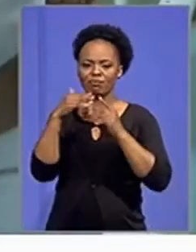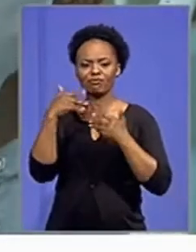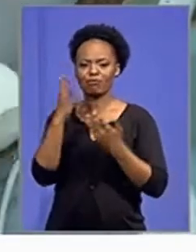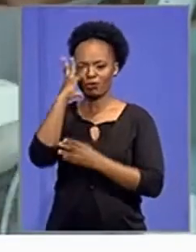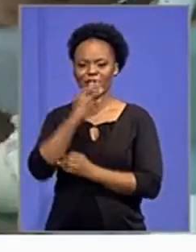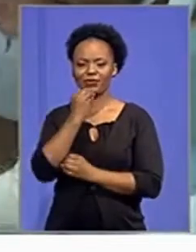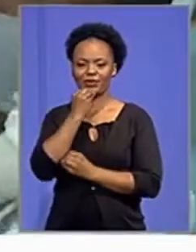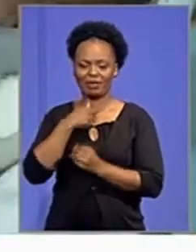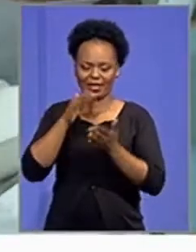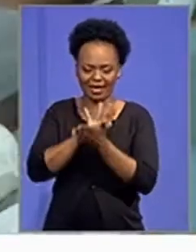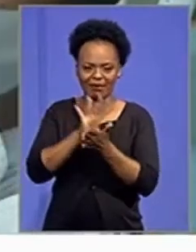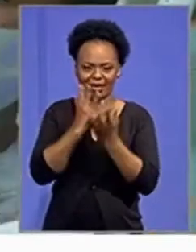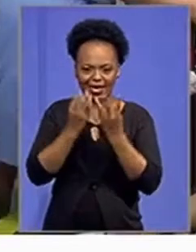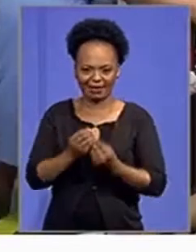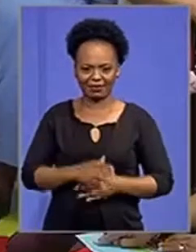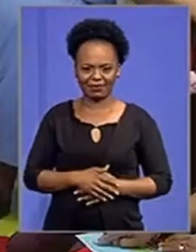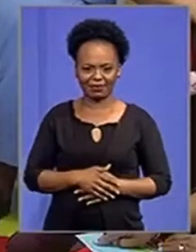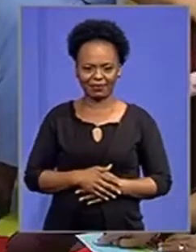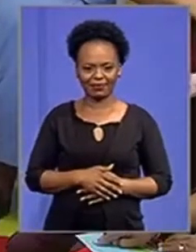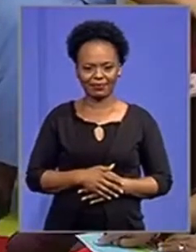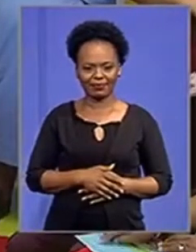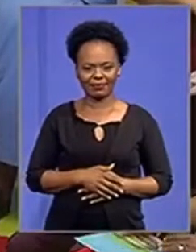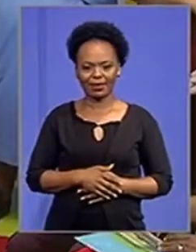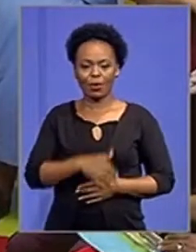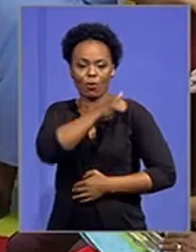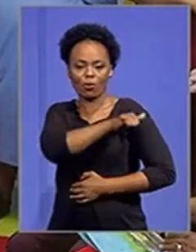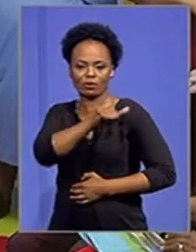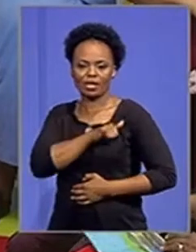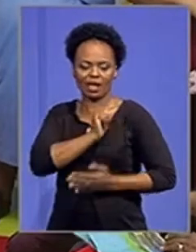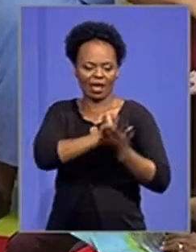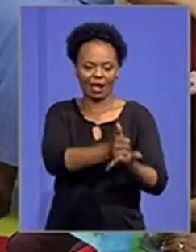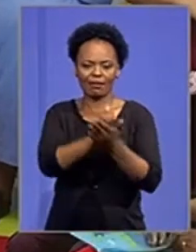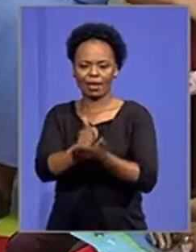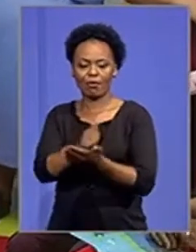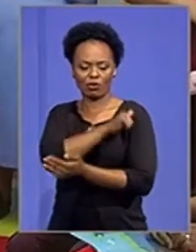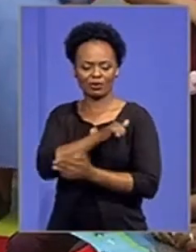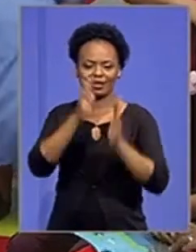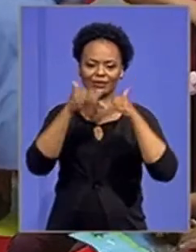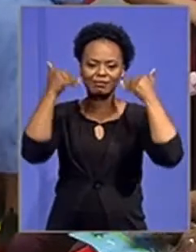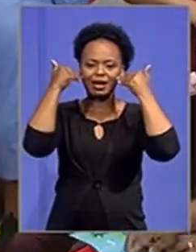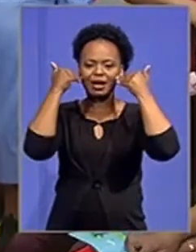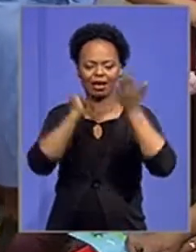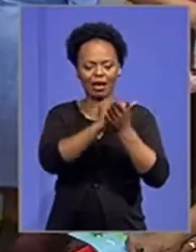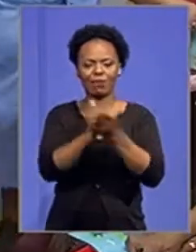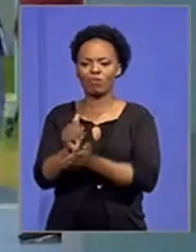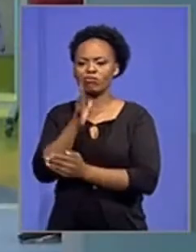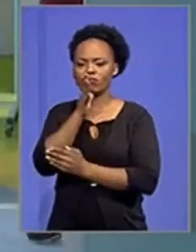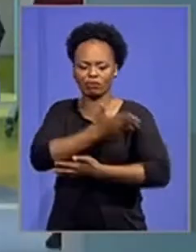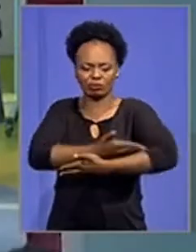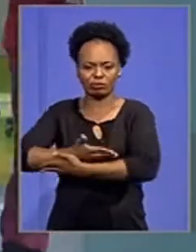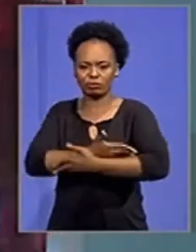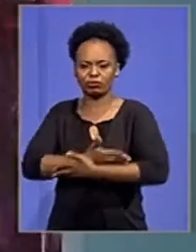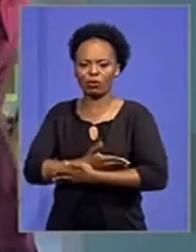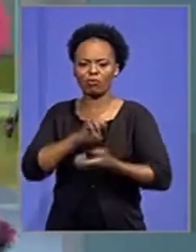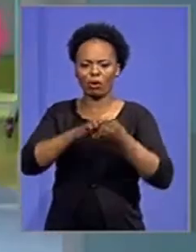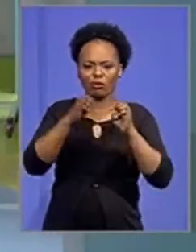happy. I don't know to see what. Bookelo jo bo thusitše bana ba go feta masomesenyane ba mathata a mohuta wo le ba